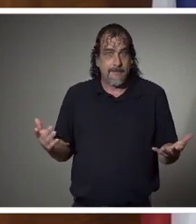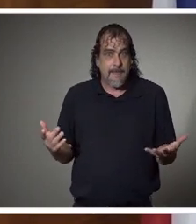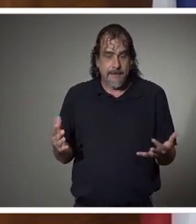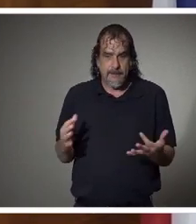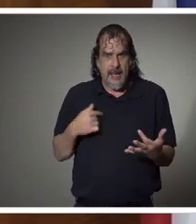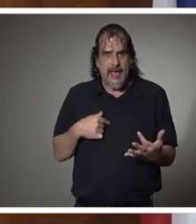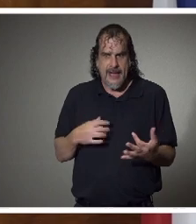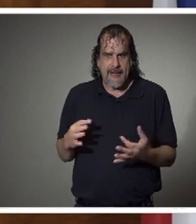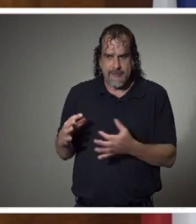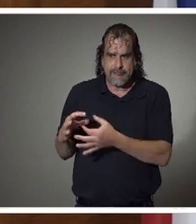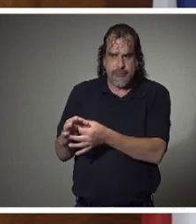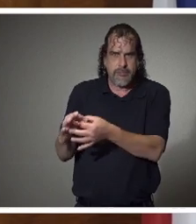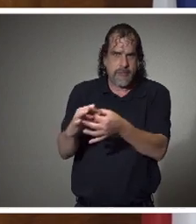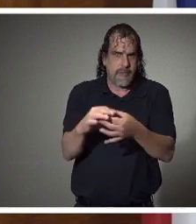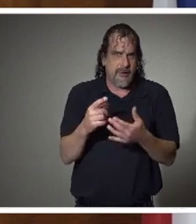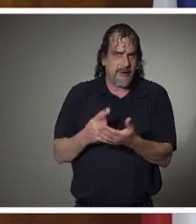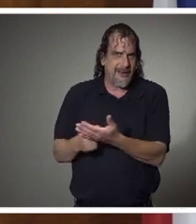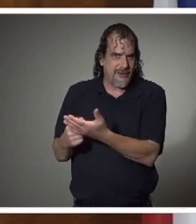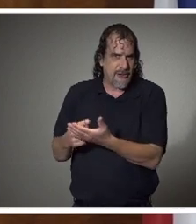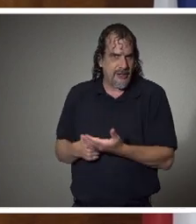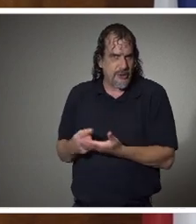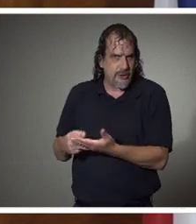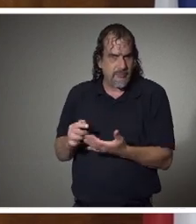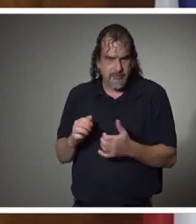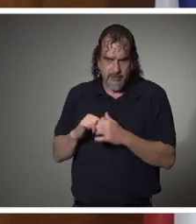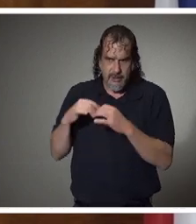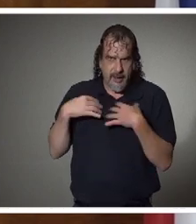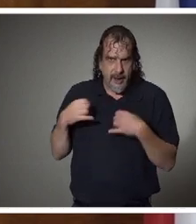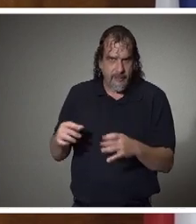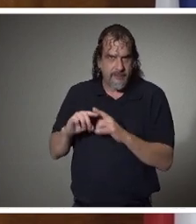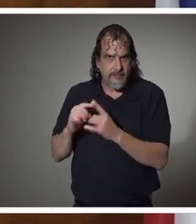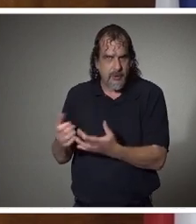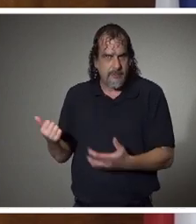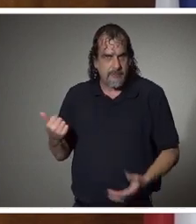joint decisions between the health department and myself.